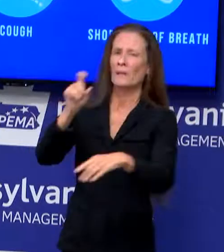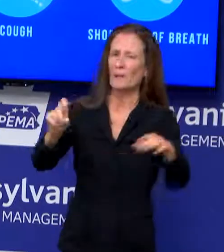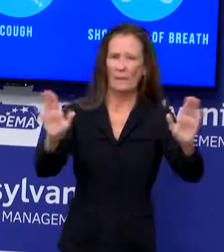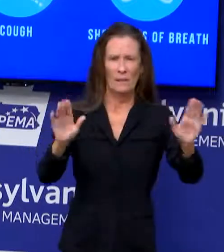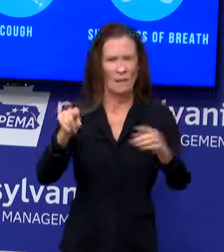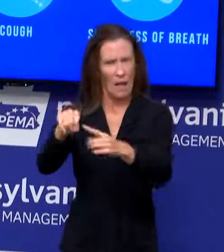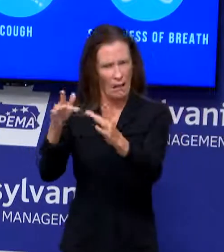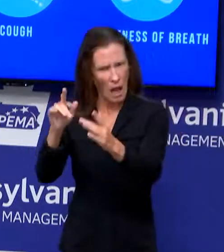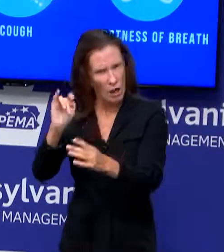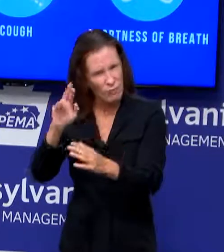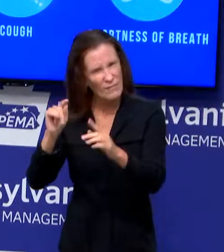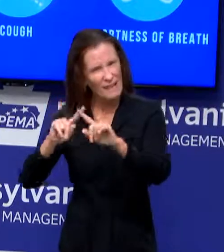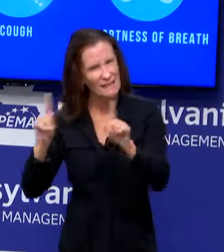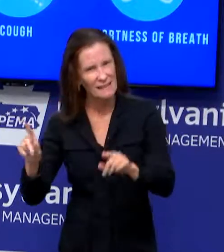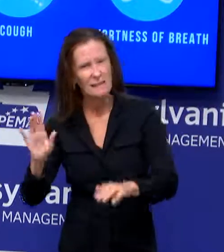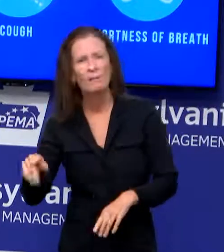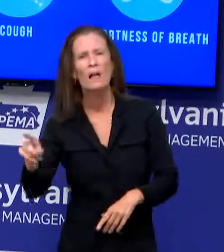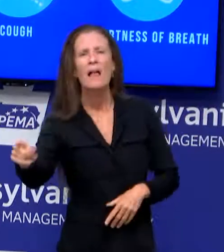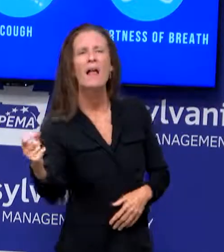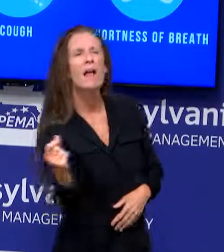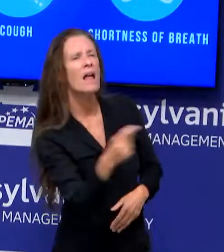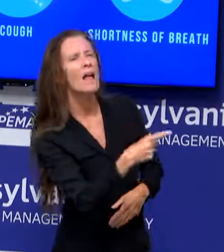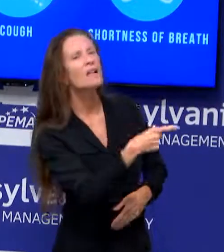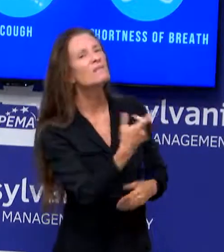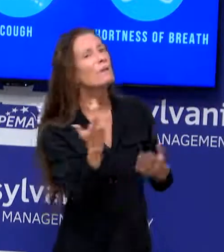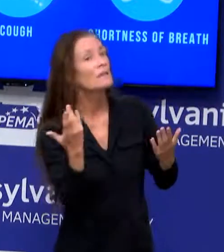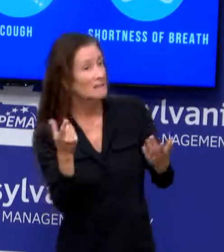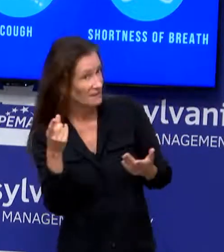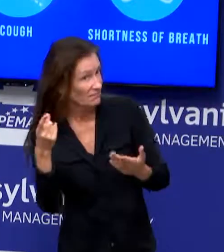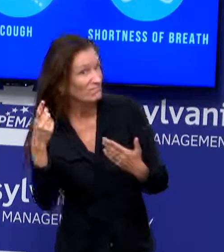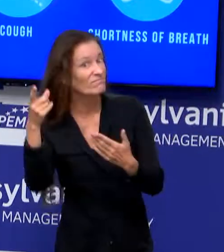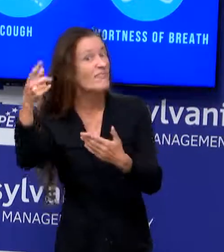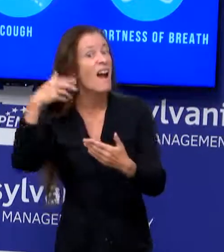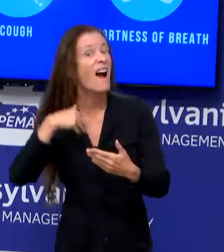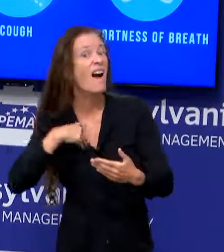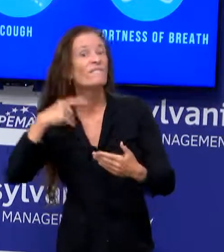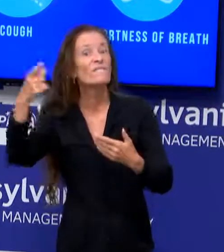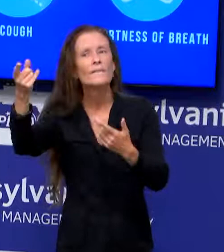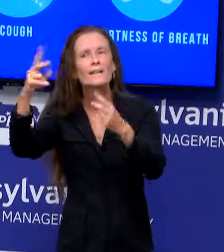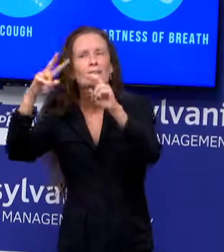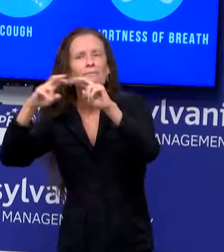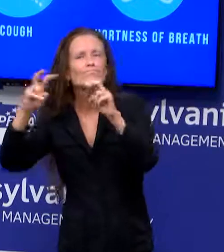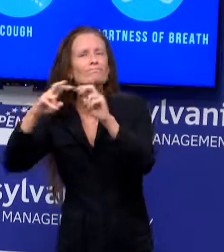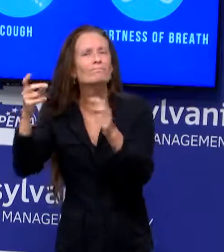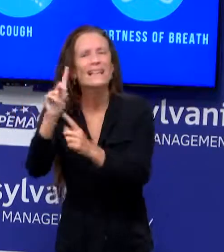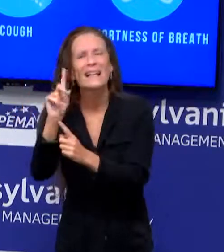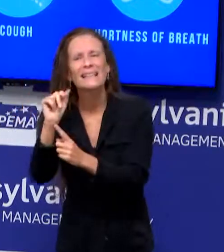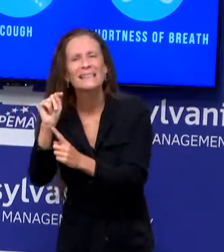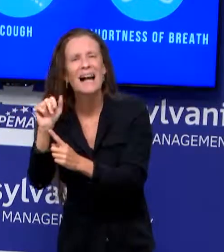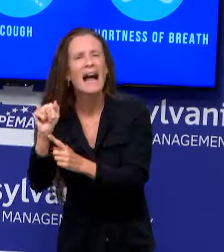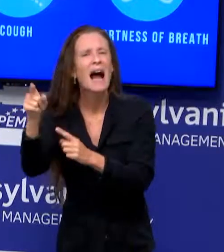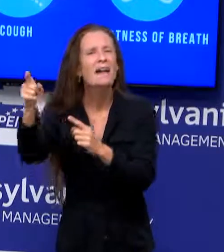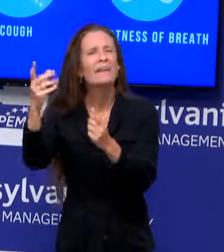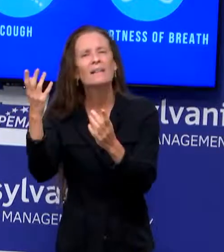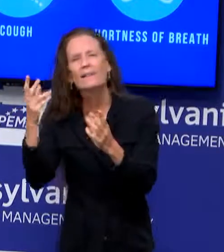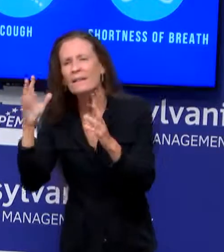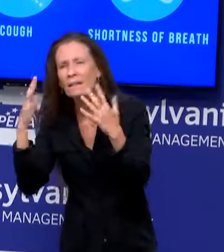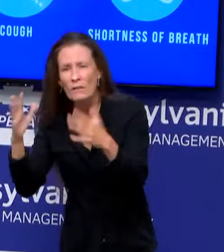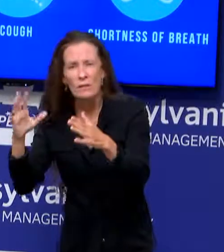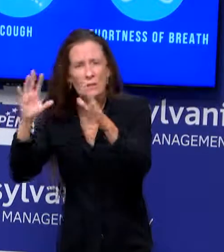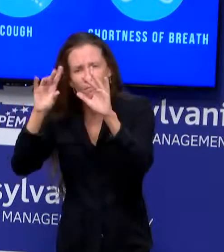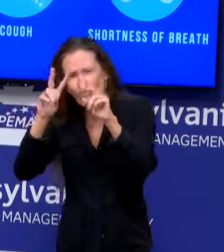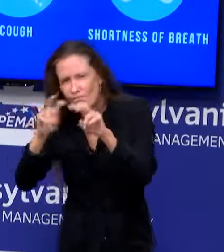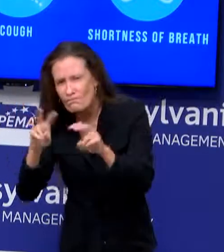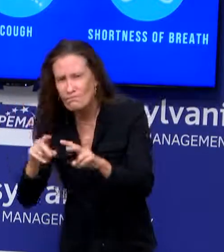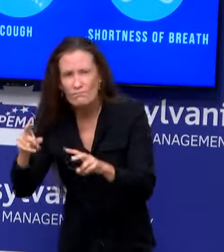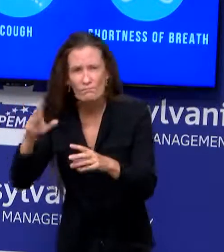data on this app and like determine where people, the way that they're able to analyze contact tracing data now and determine, all right, are people